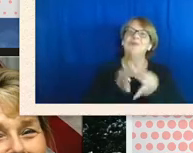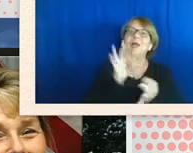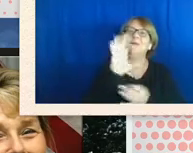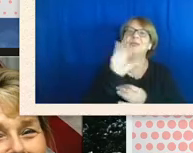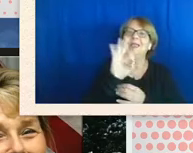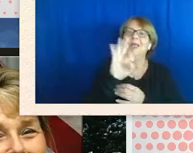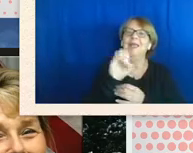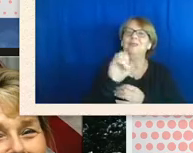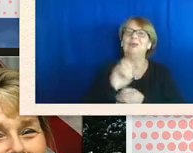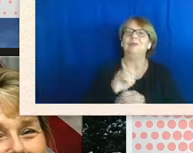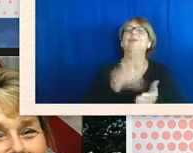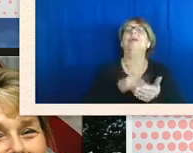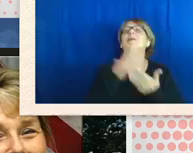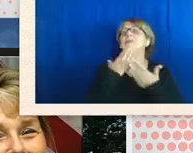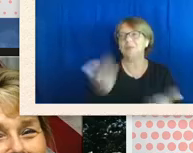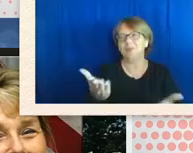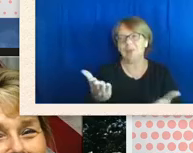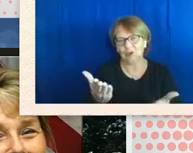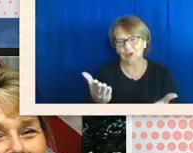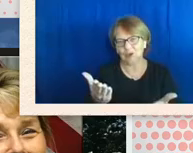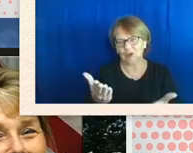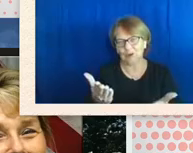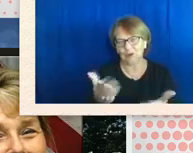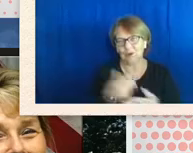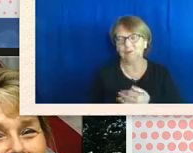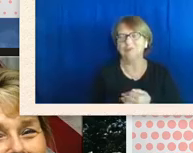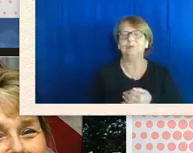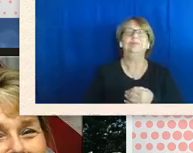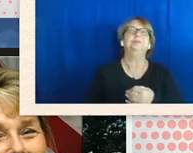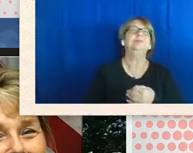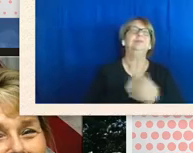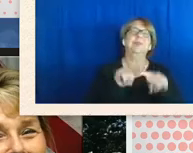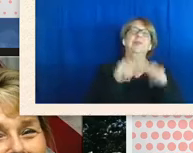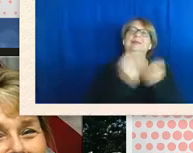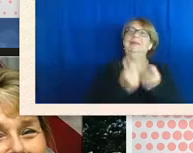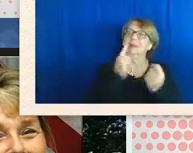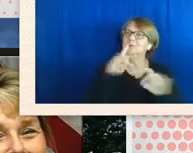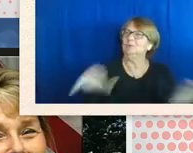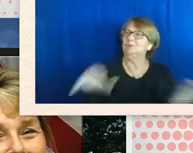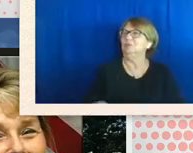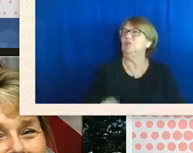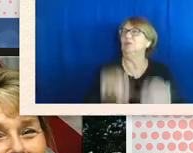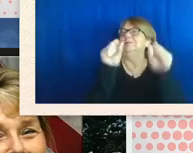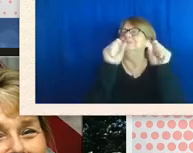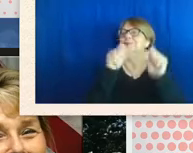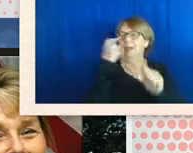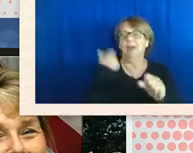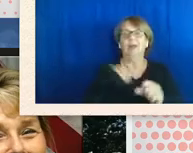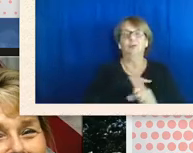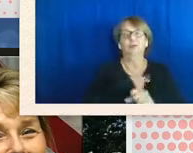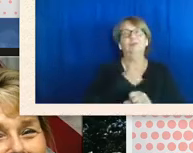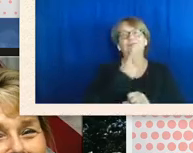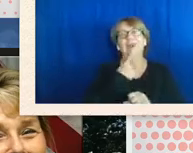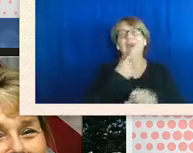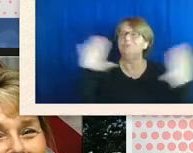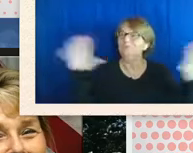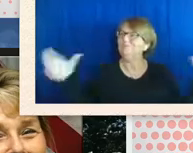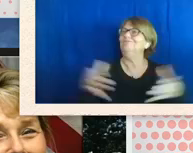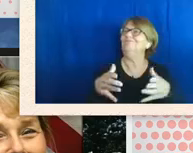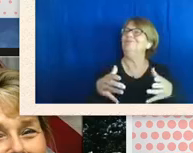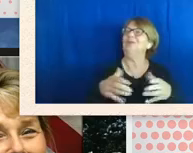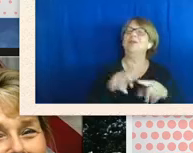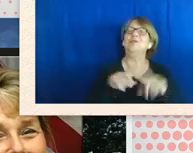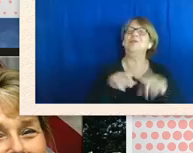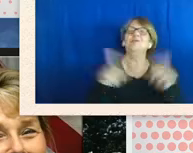you, Lori Fahey and team, for doing this, because we miss being together, but at least this is the second